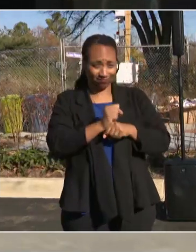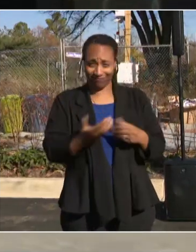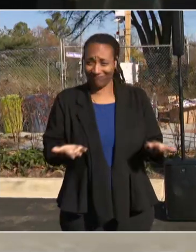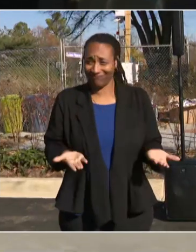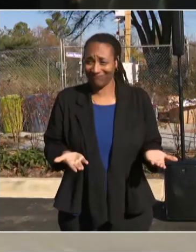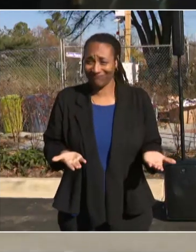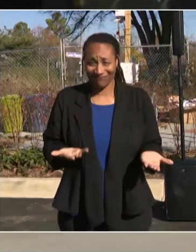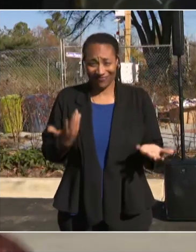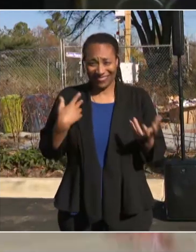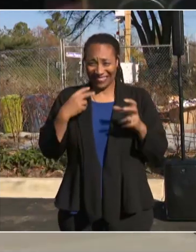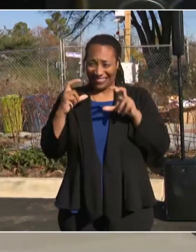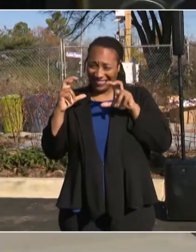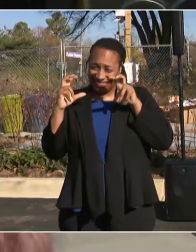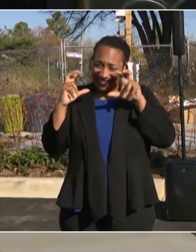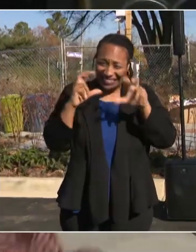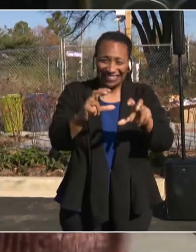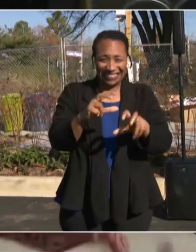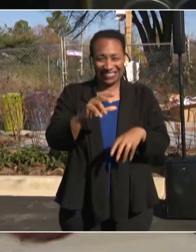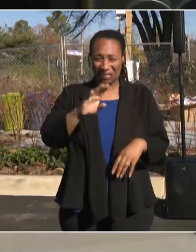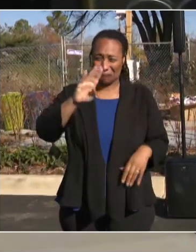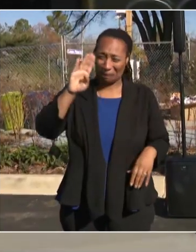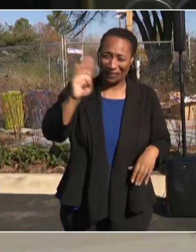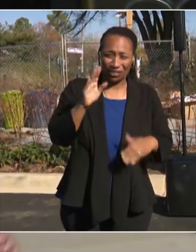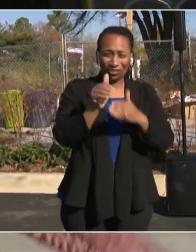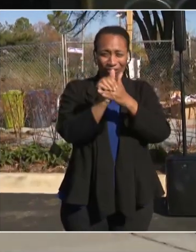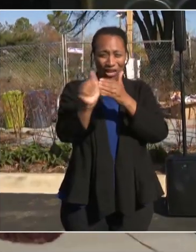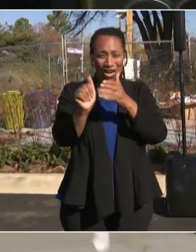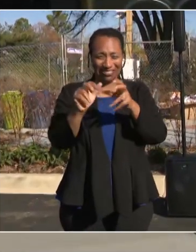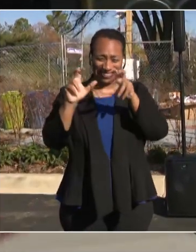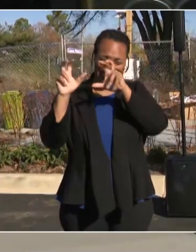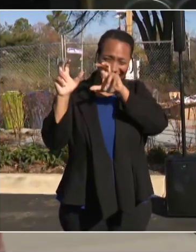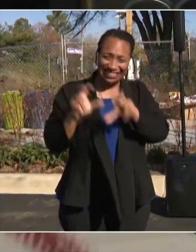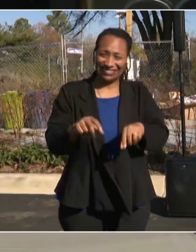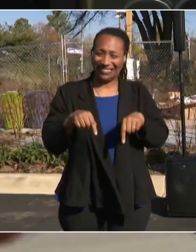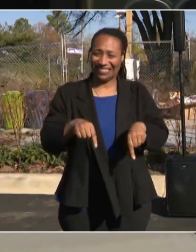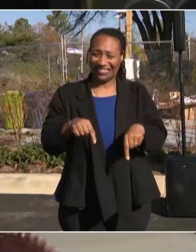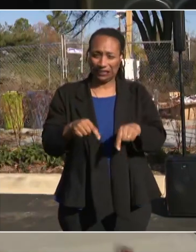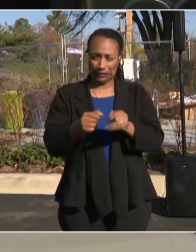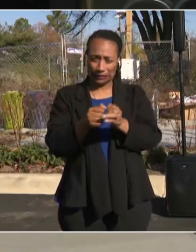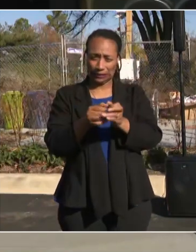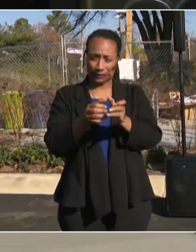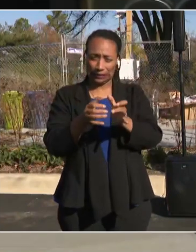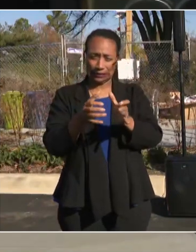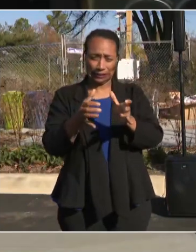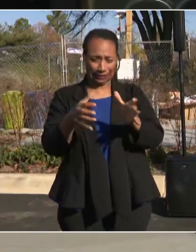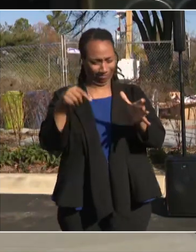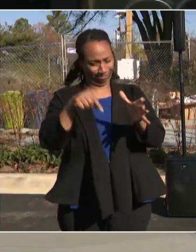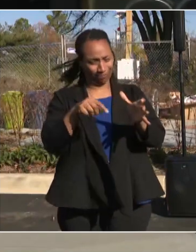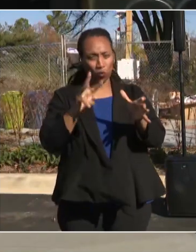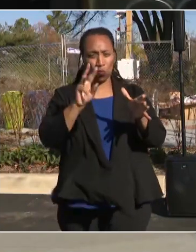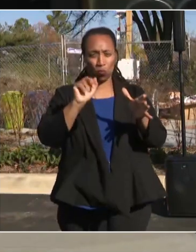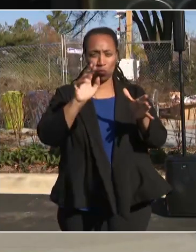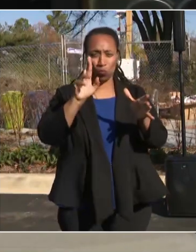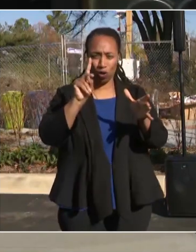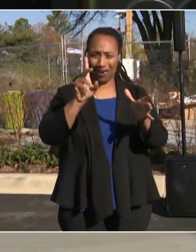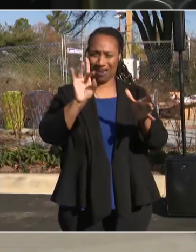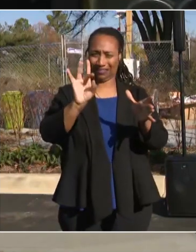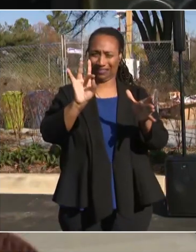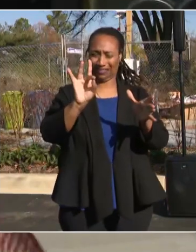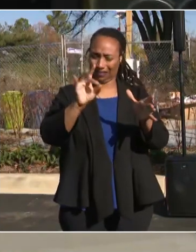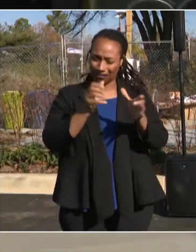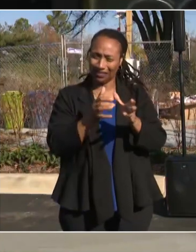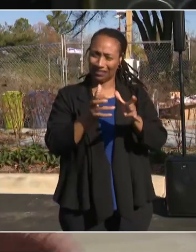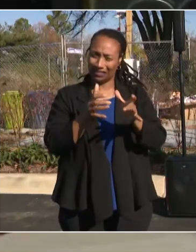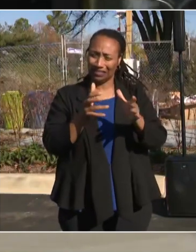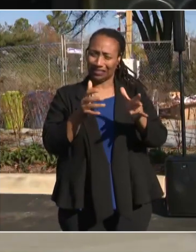billion in keeping promises in Ward 8. And even with that, we know that there's